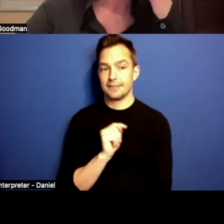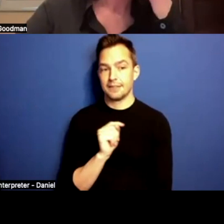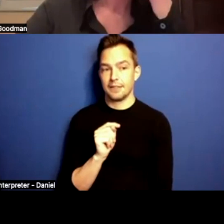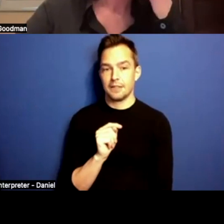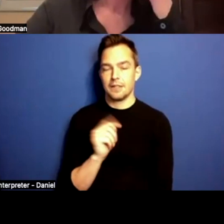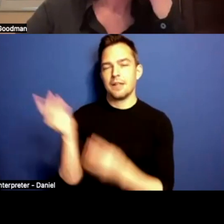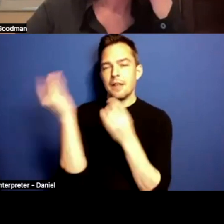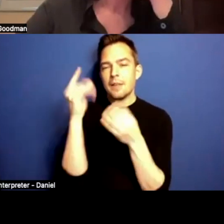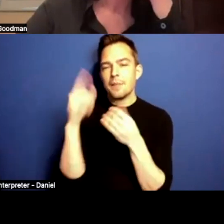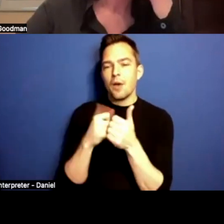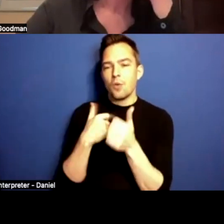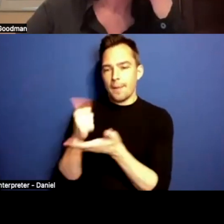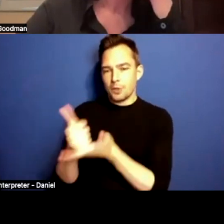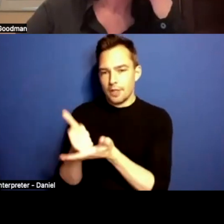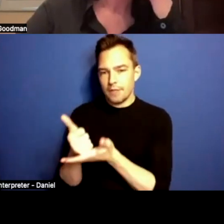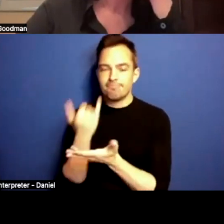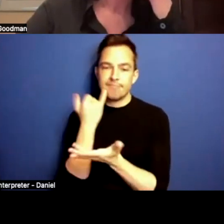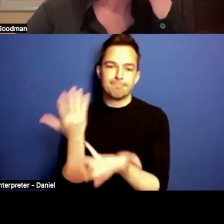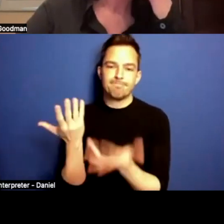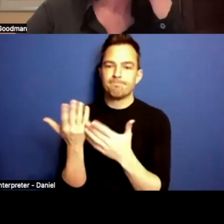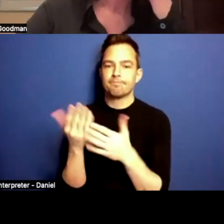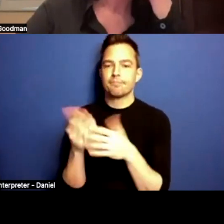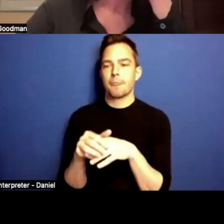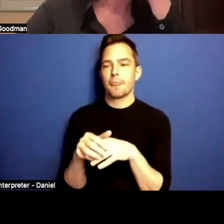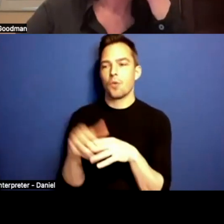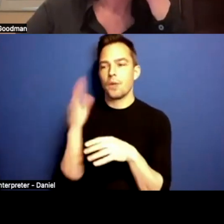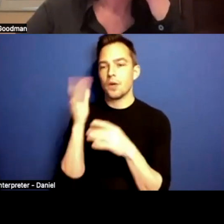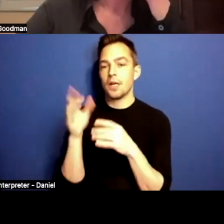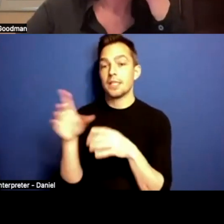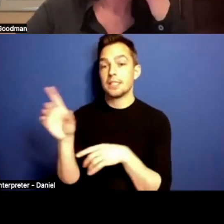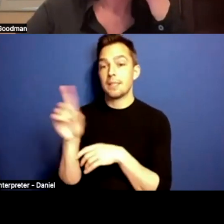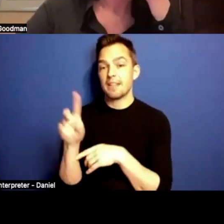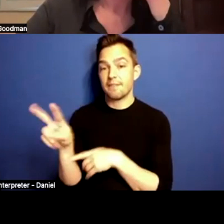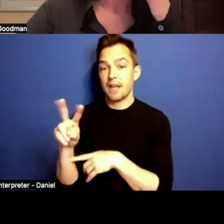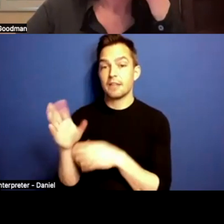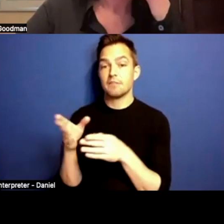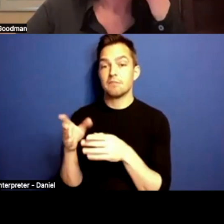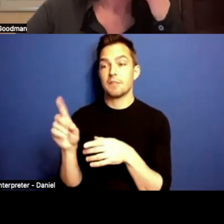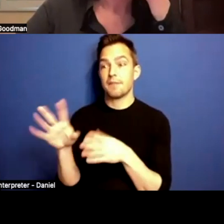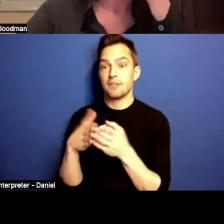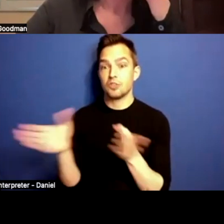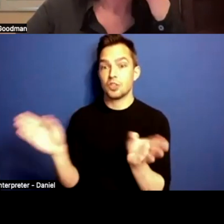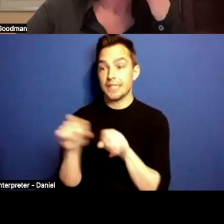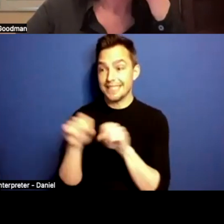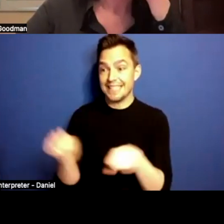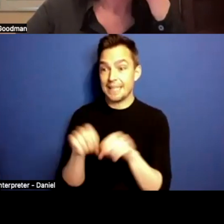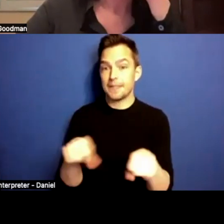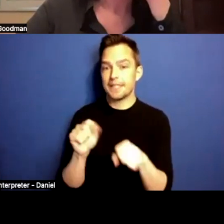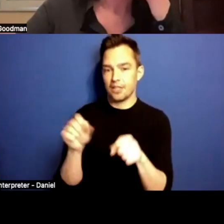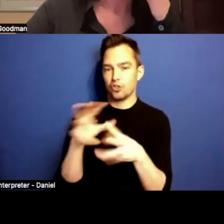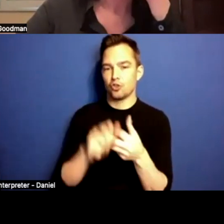thought about how we can help if we know a basic tenet is we know domestic violence in general, and systems destroy families. How can we